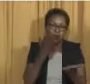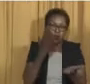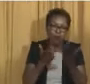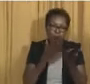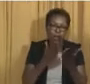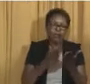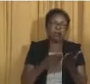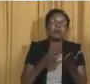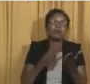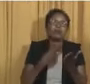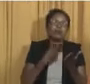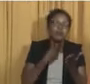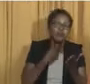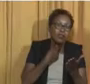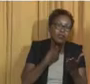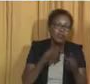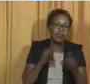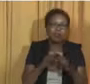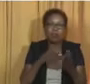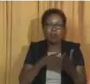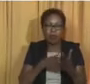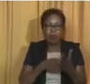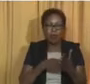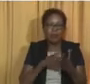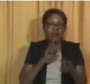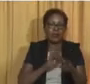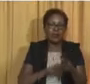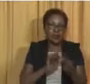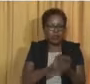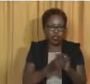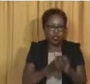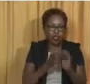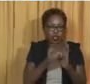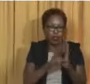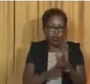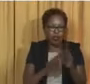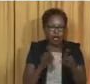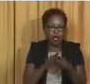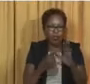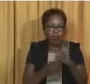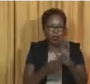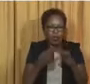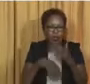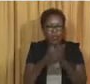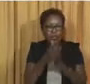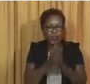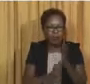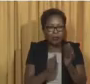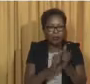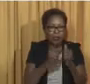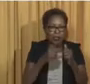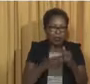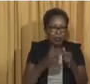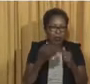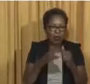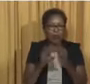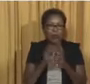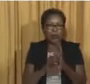in designing the amendment power as reflected in Chapter 16 of the